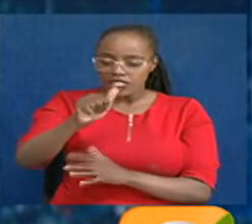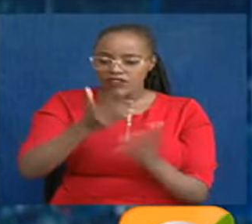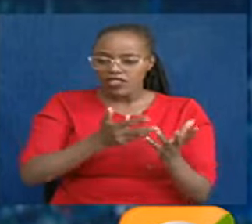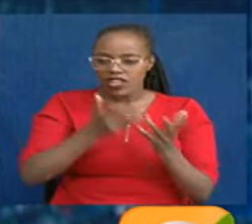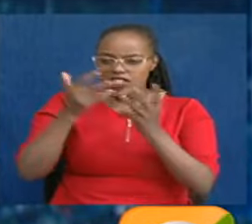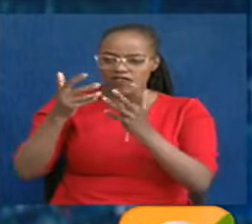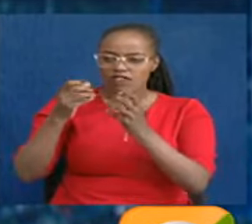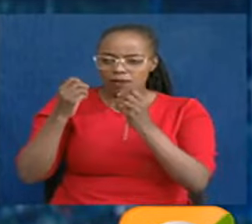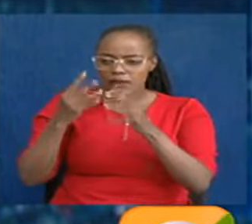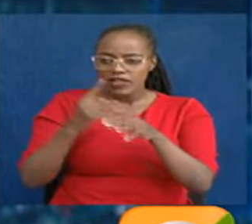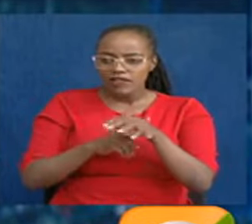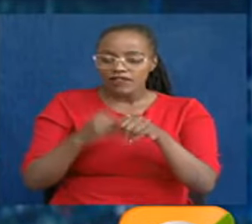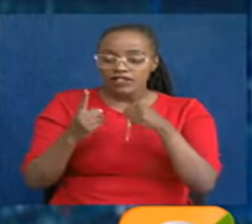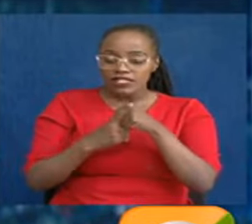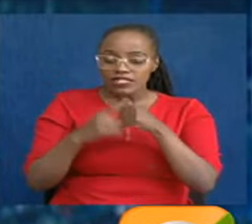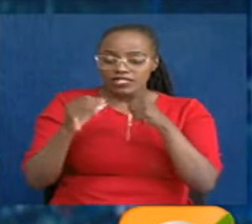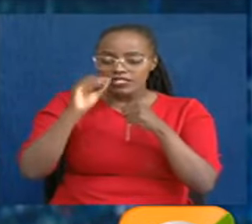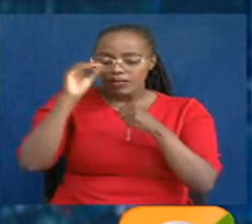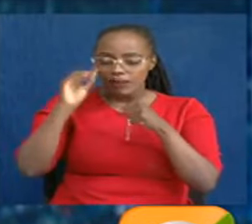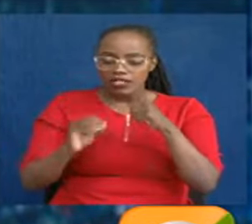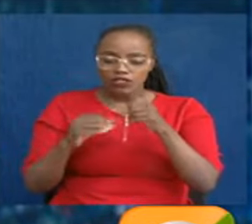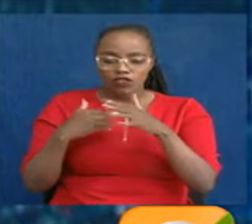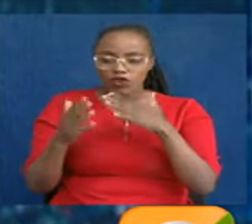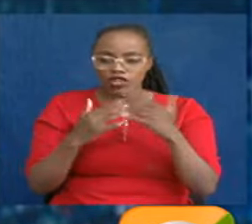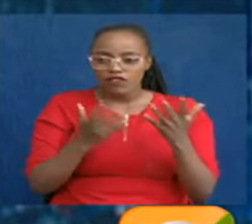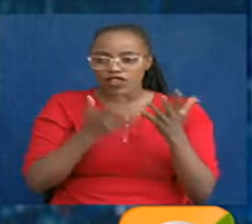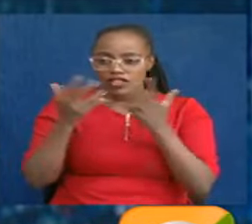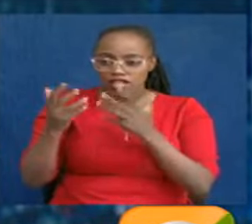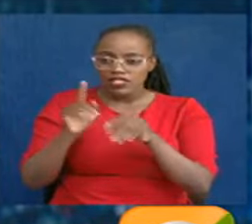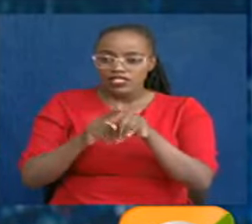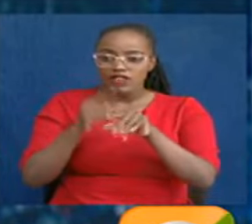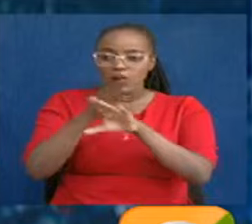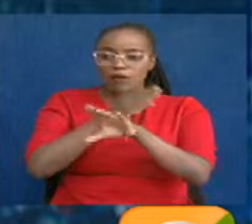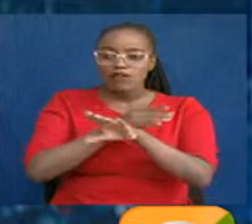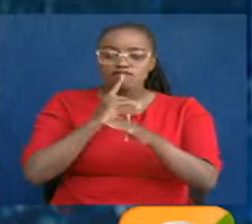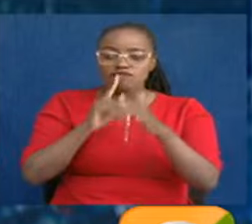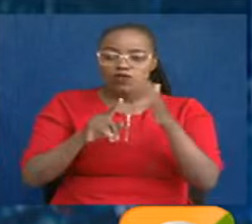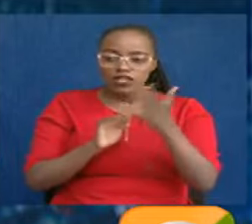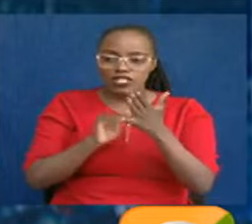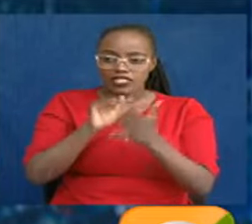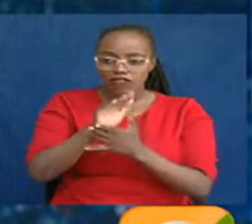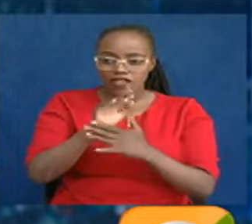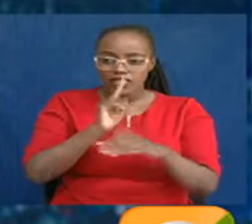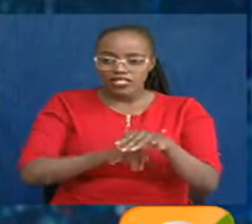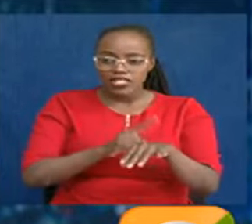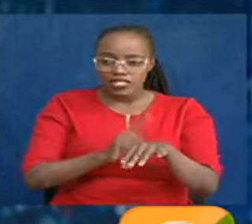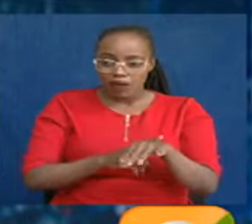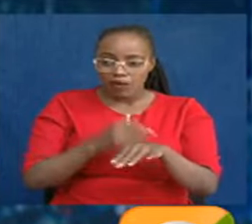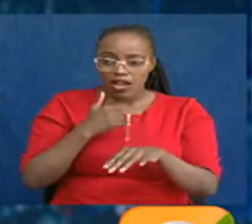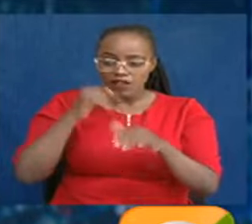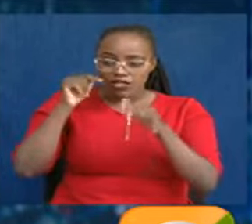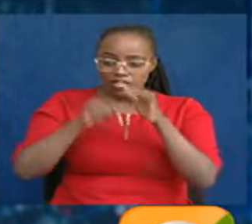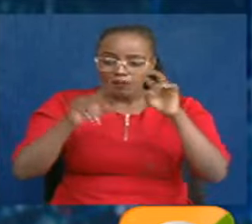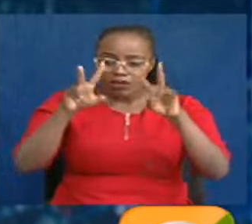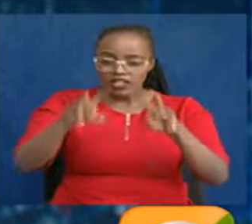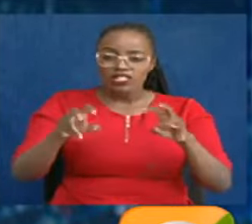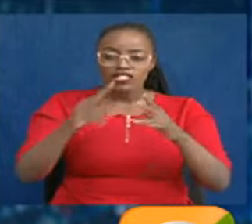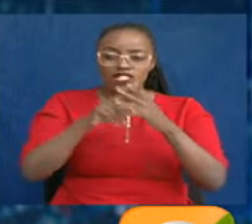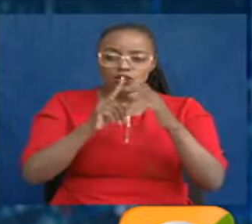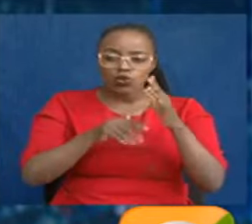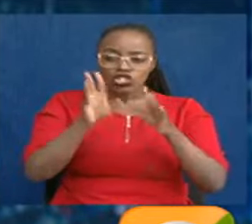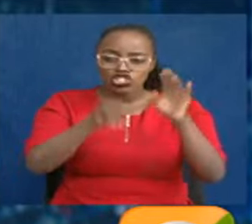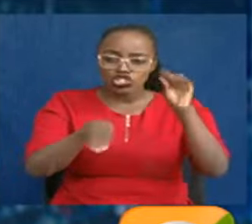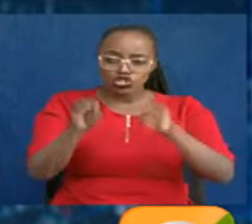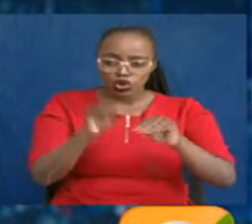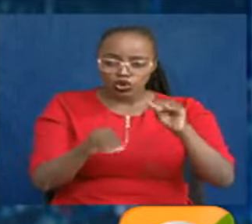times what Kenya exports. A few years ago, we were at the same level. When you go deep and check what really contributes